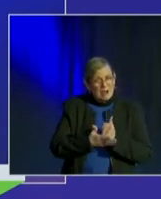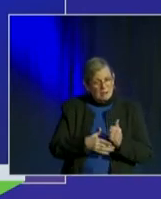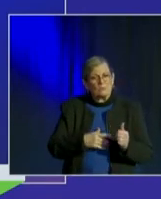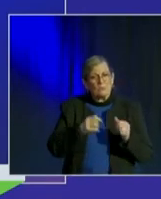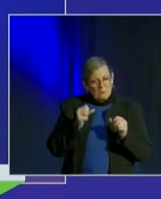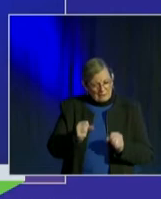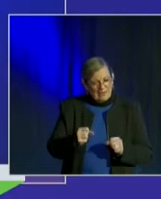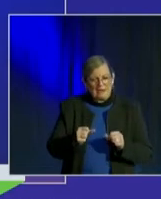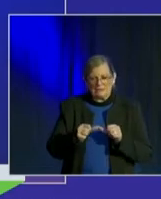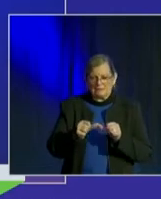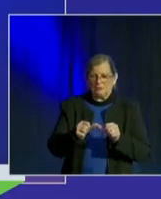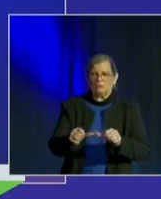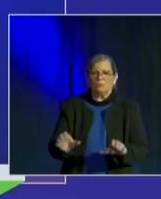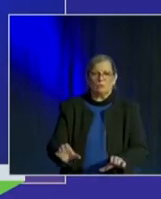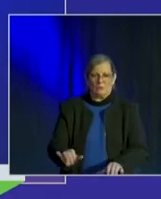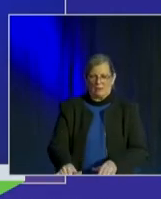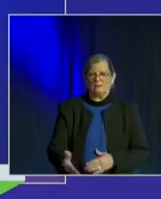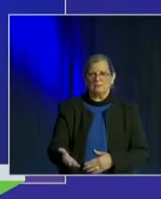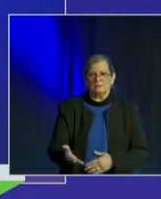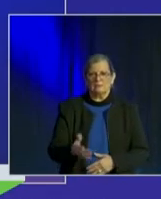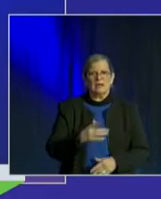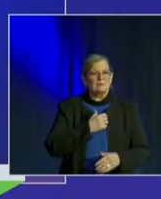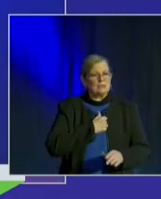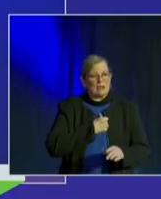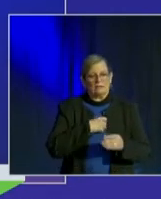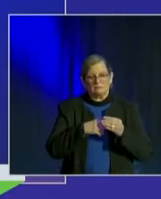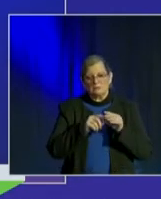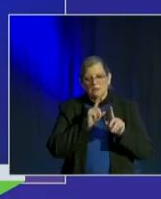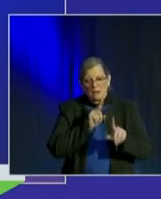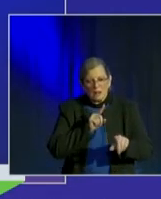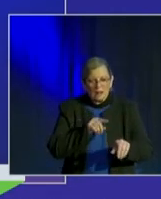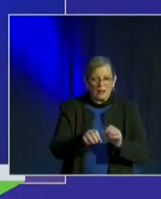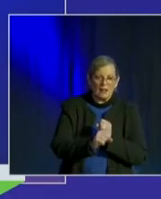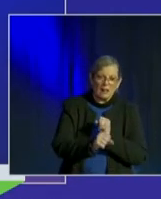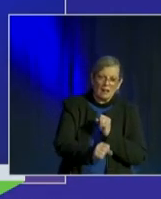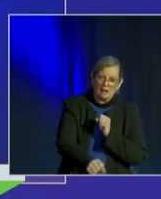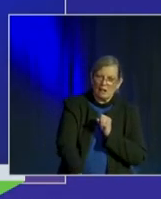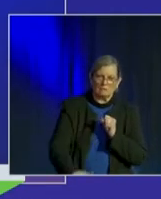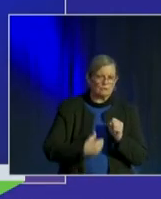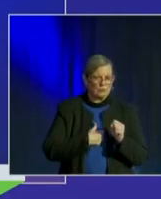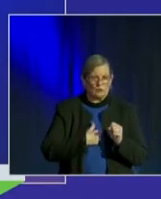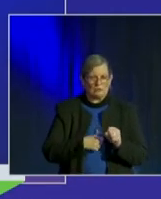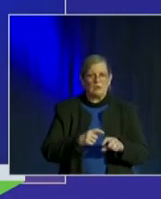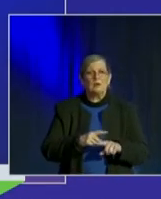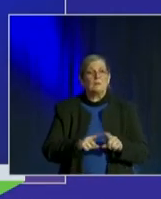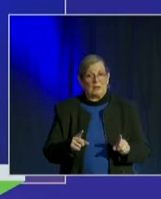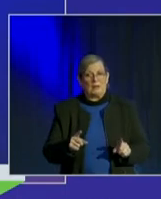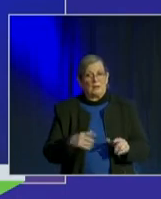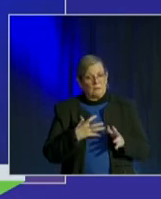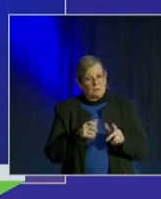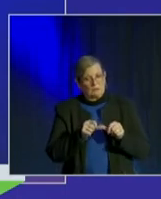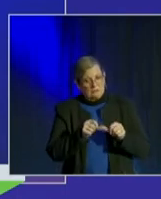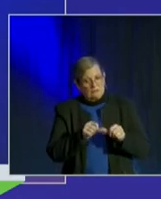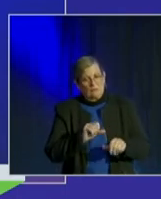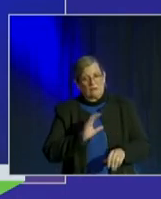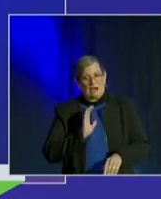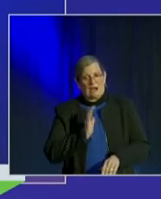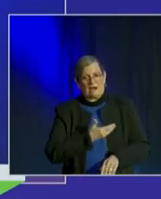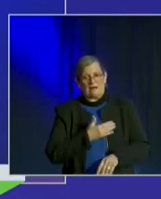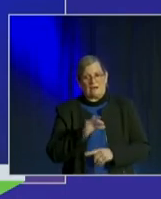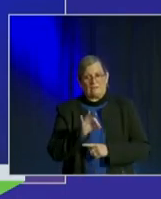that. So that's a long answer to say that we continue to formulate our FY22